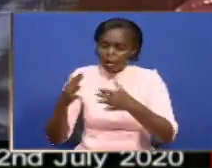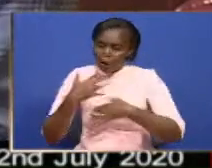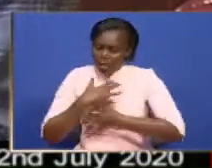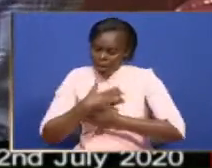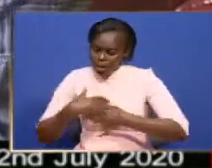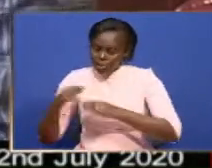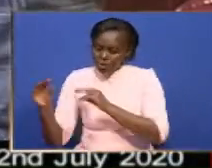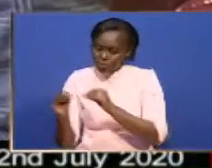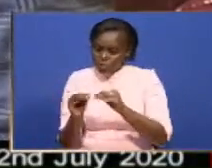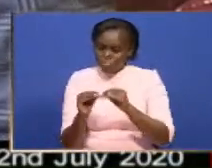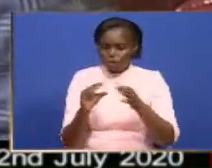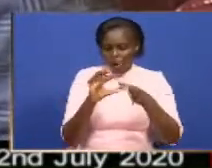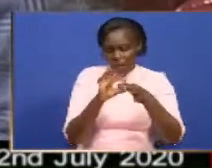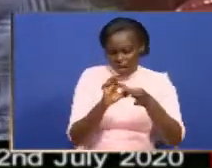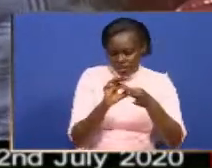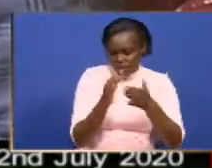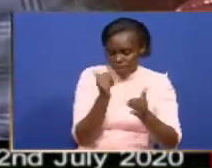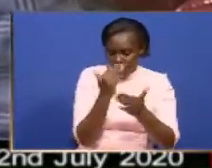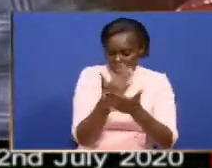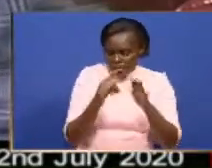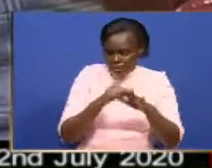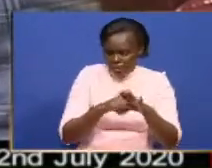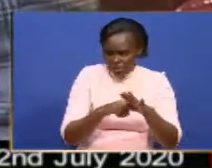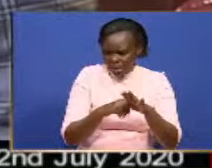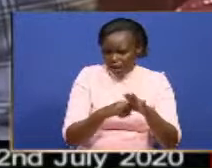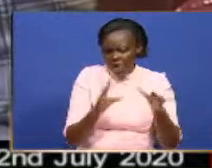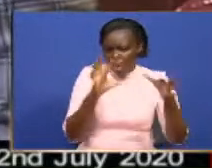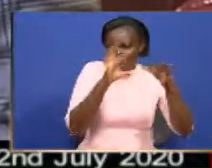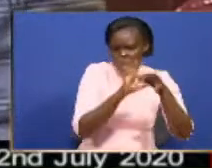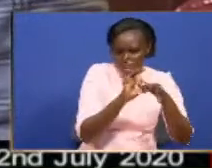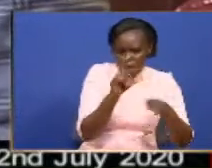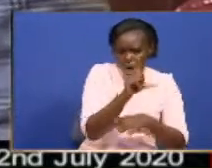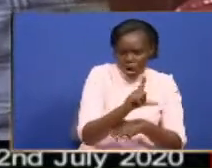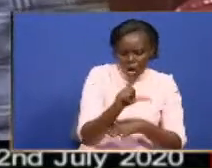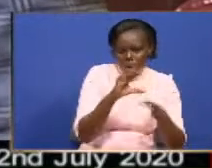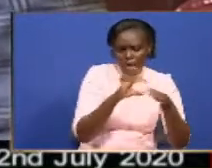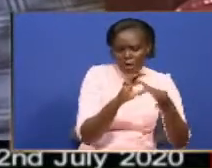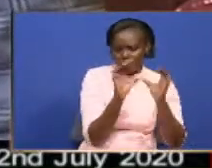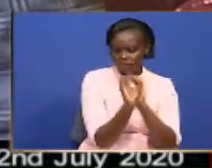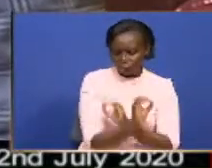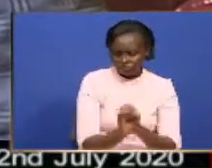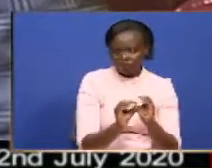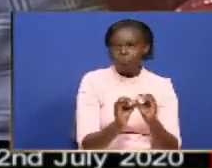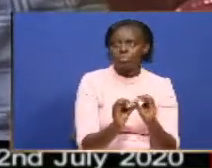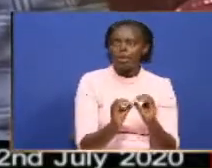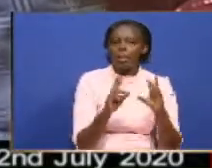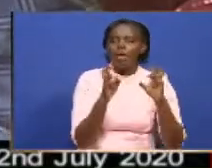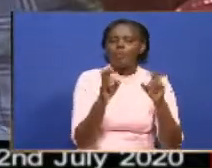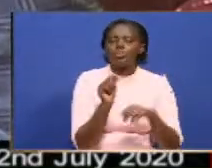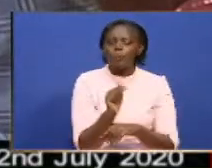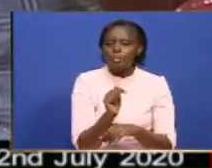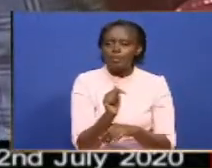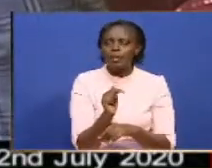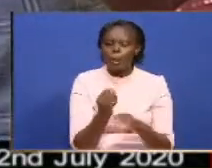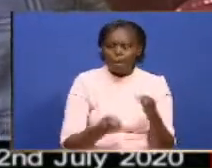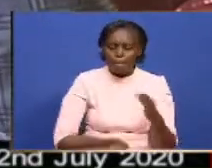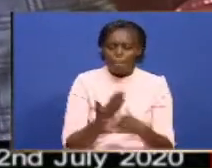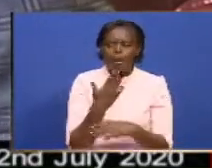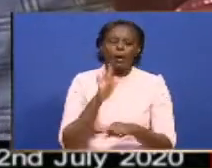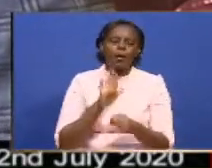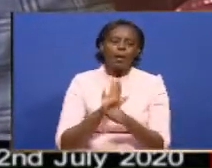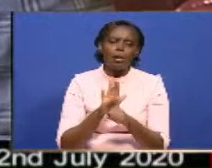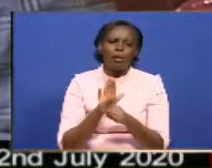with their culture, which sometimes is incompatible with the local culture. And those issues also generate a lot